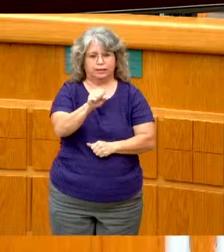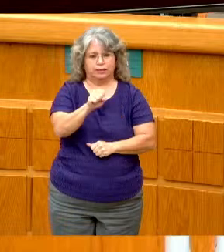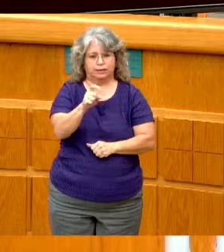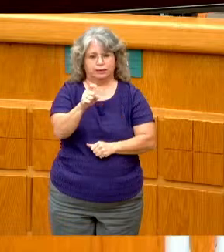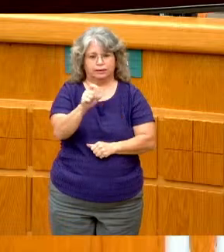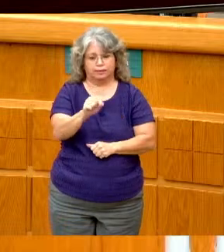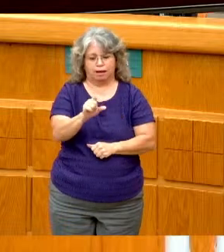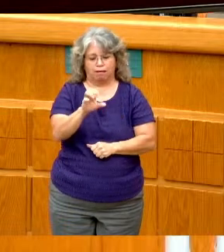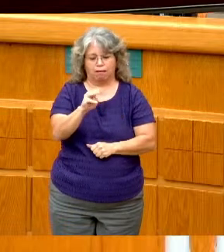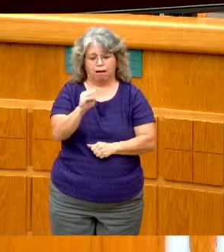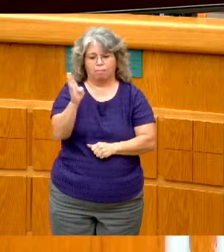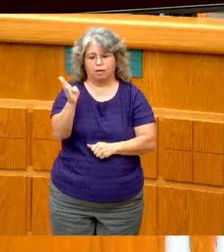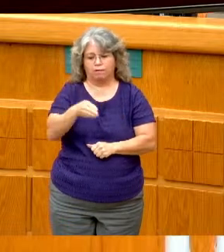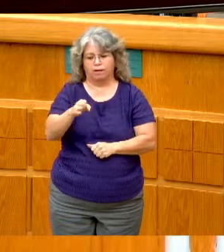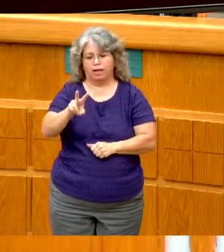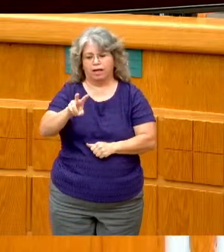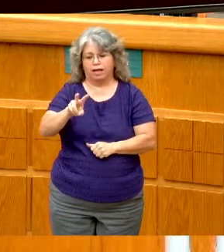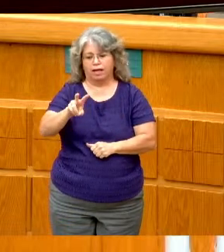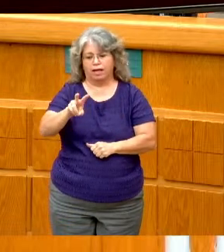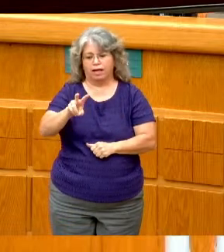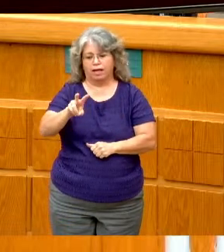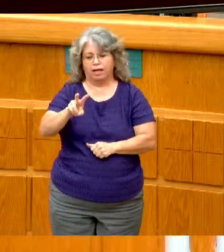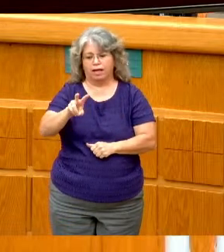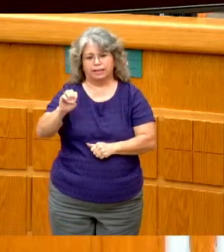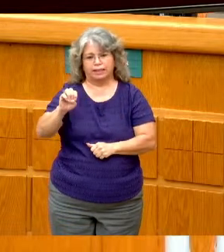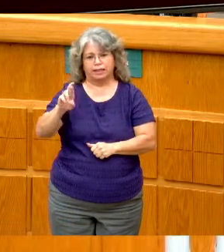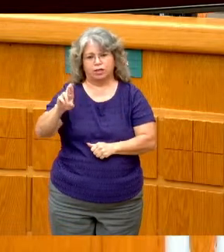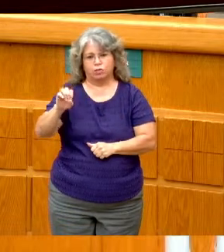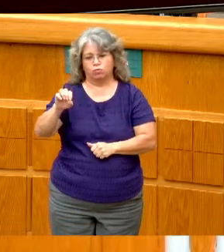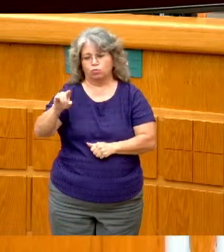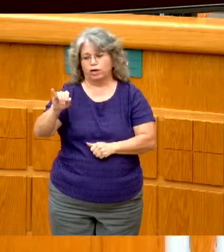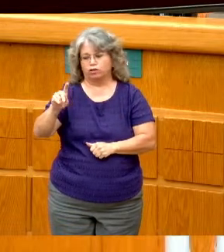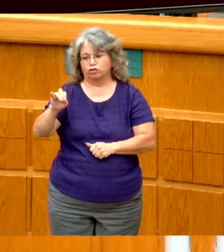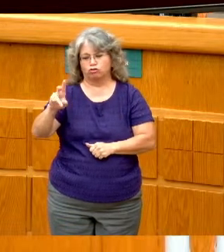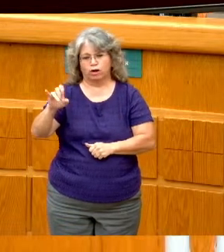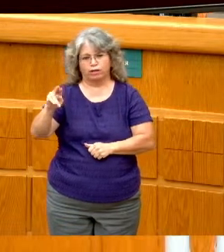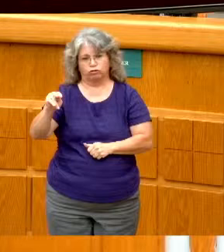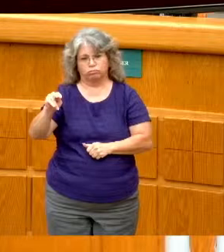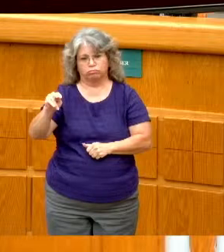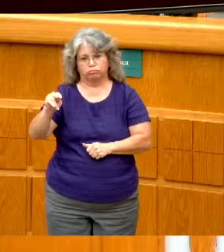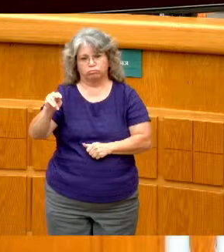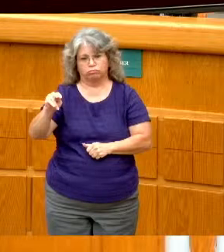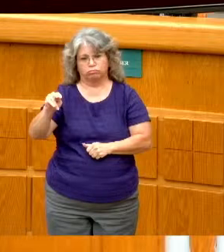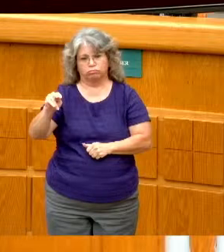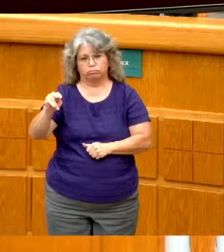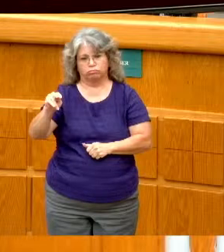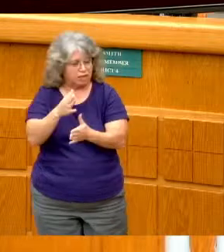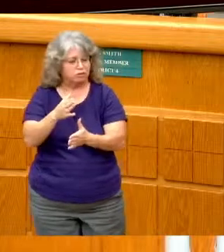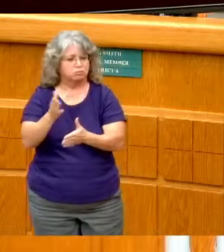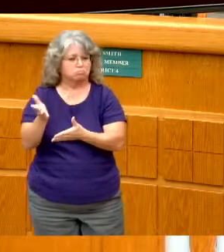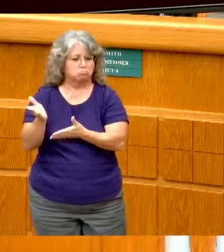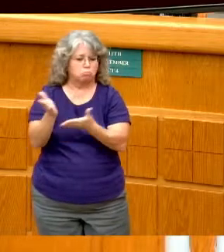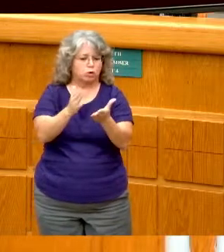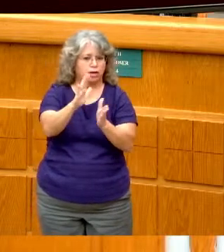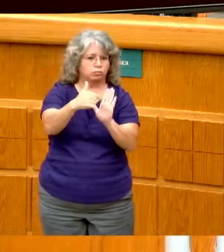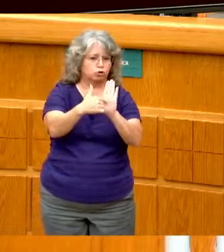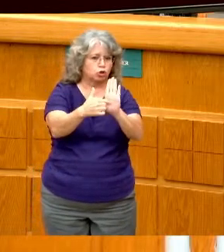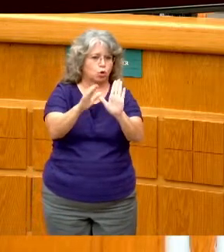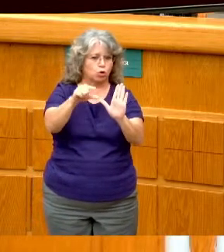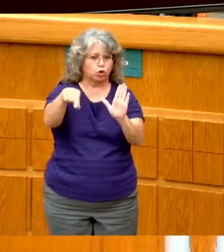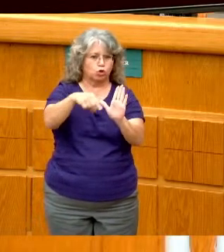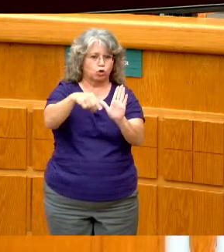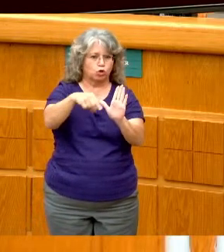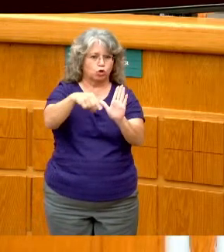cctexas.com/vaccine registration to pre-register, receive a QR code, and then bring that in. So we are now at the